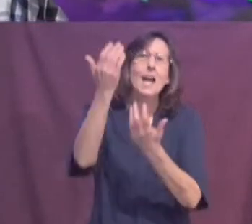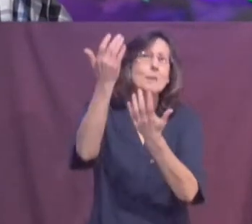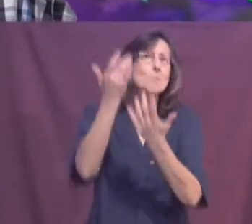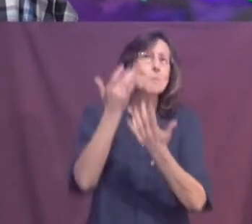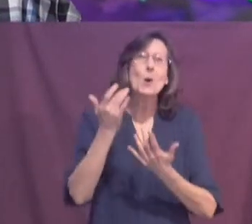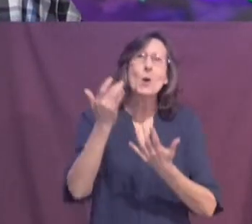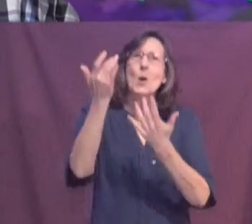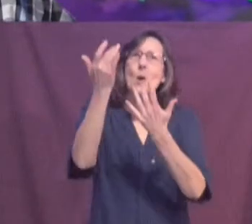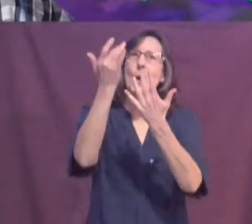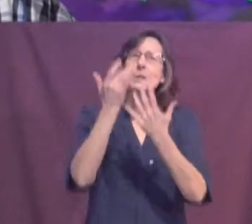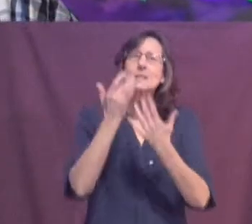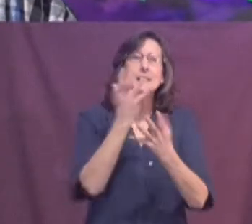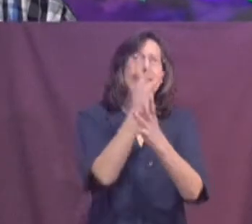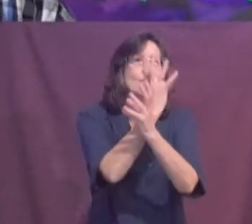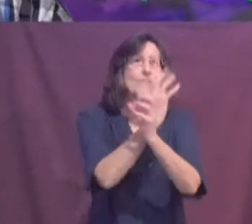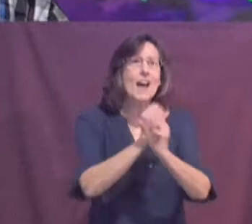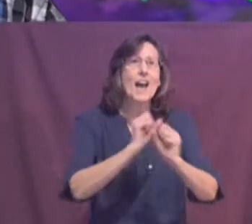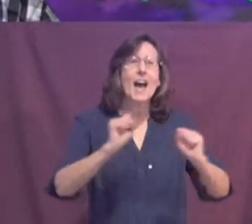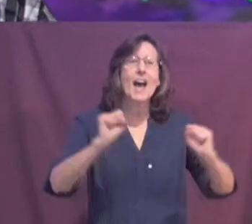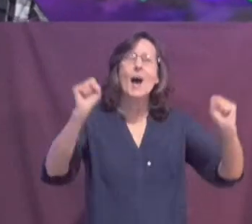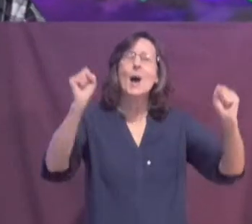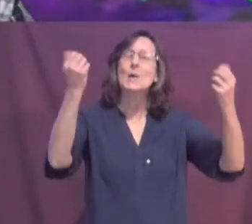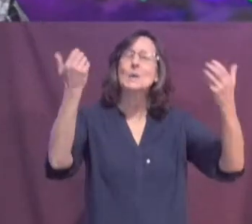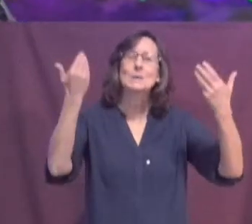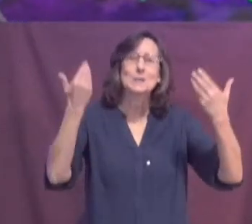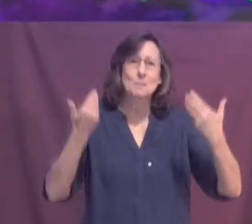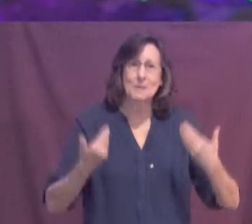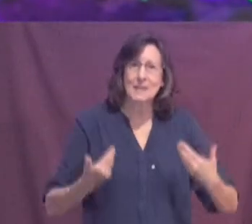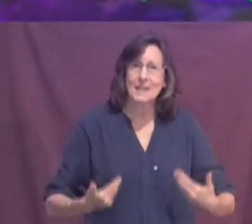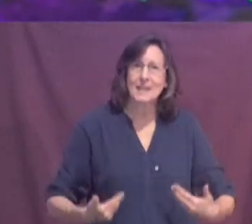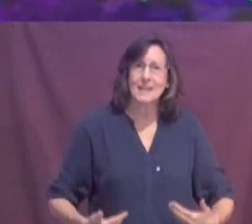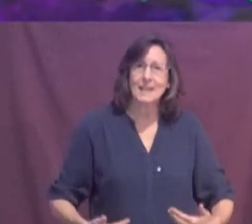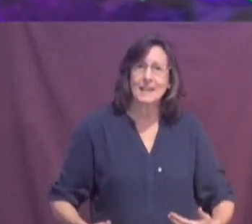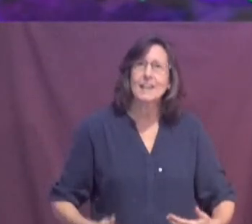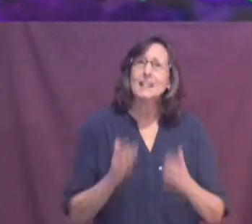and mercy found me.